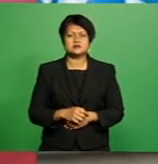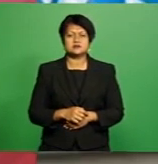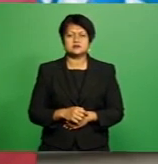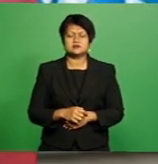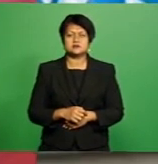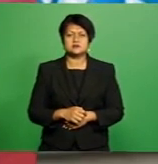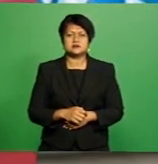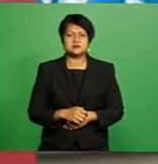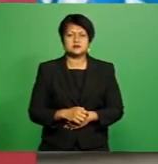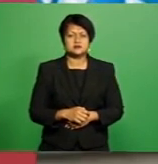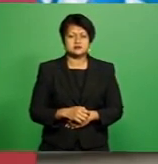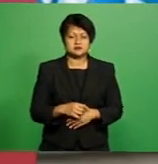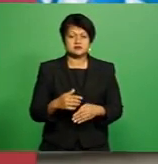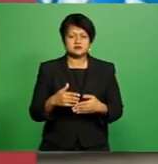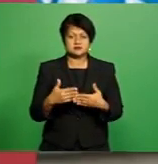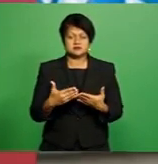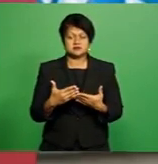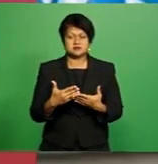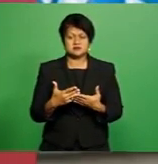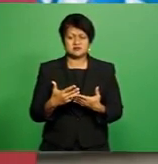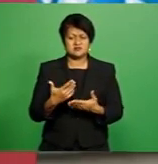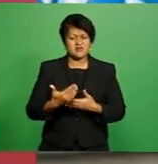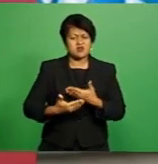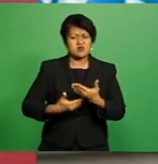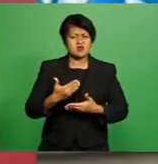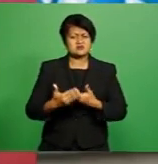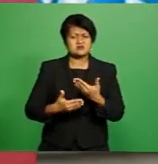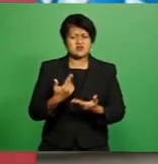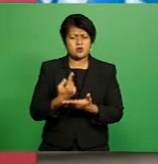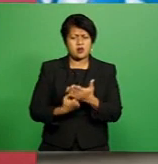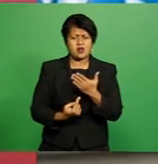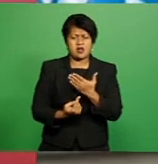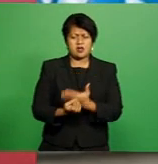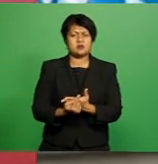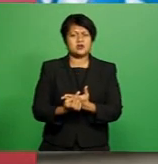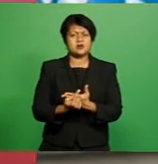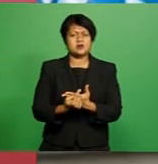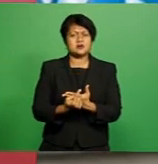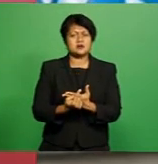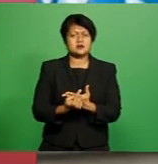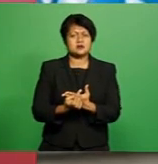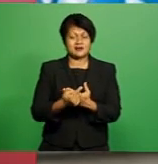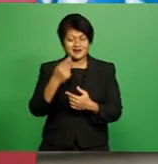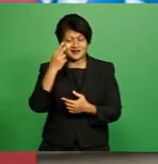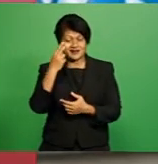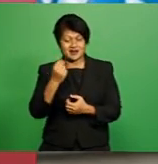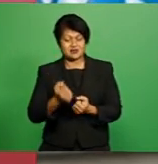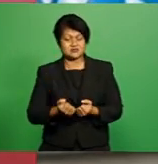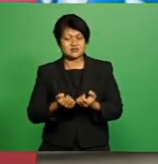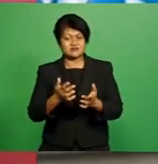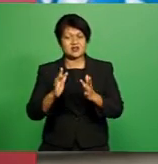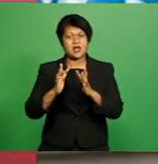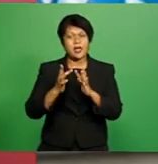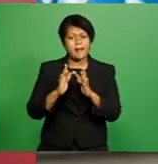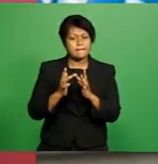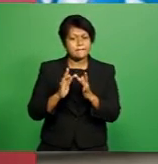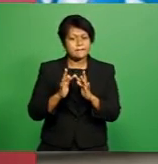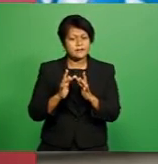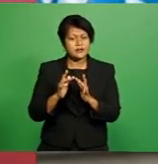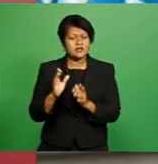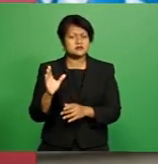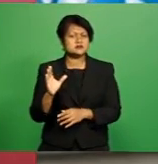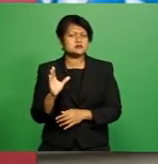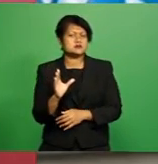explain what has transpired, why their name was in that email from an operative